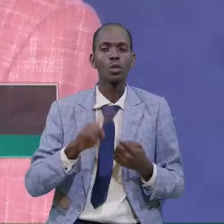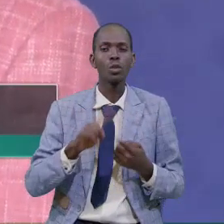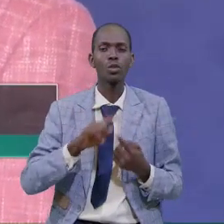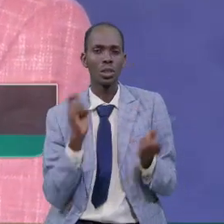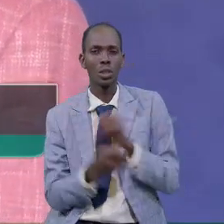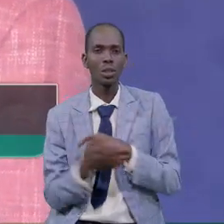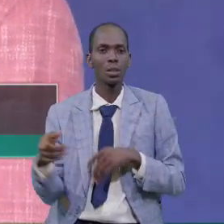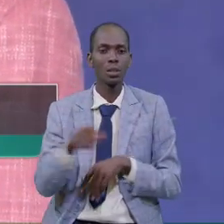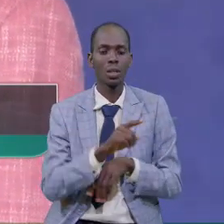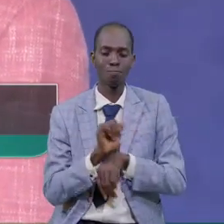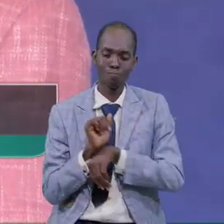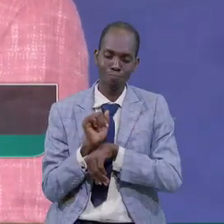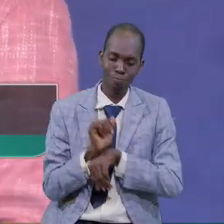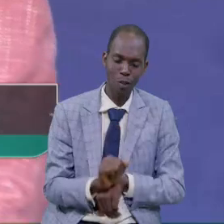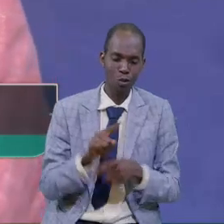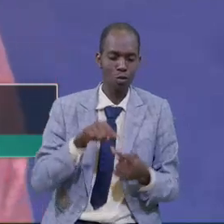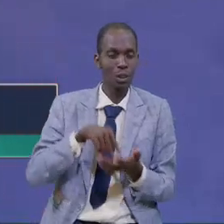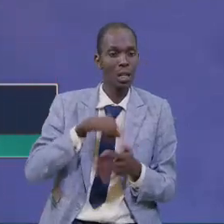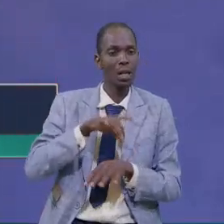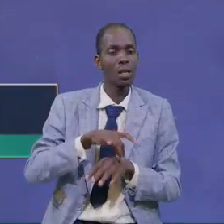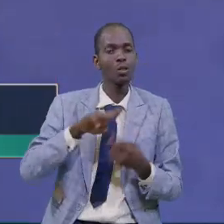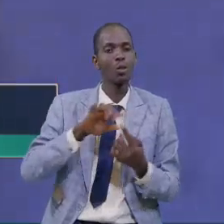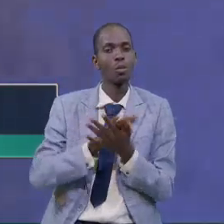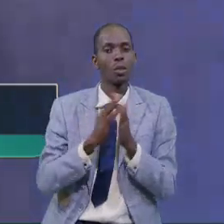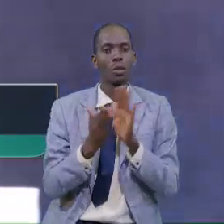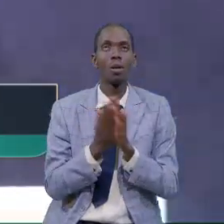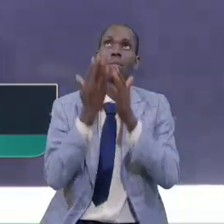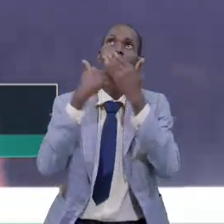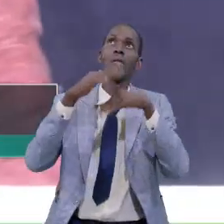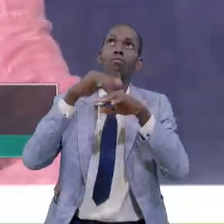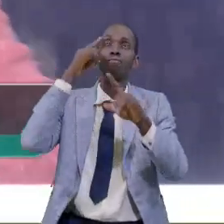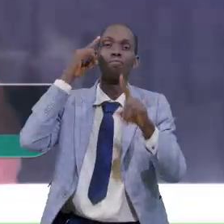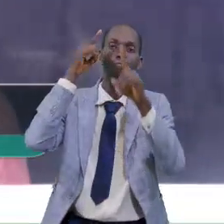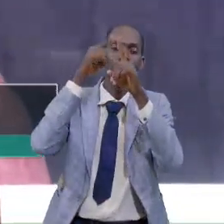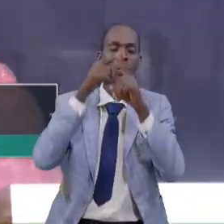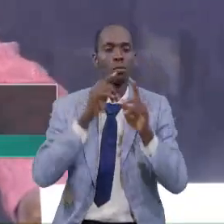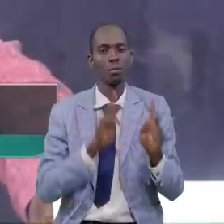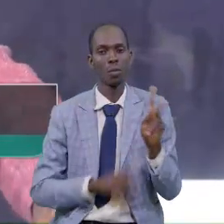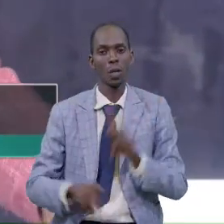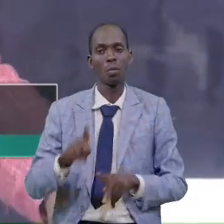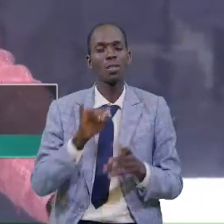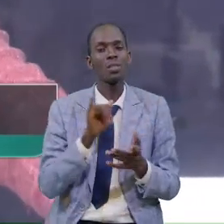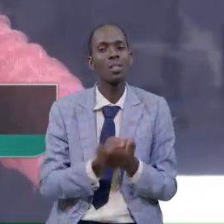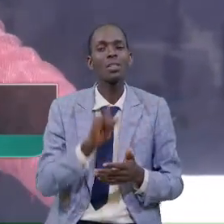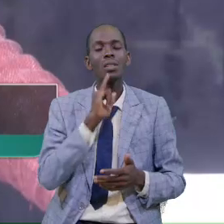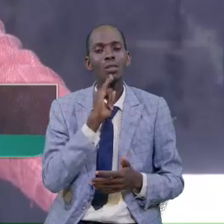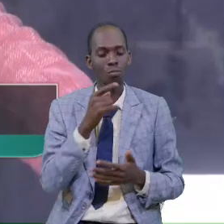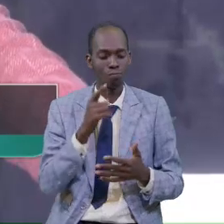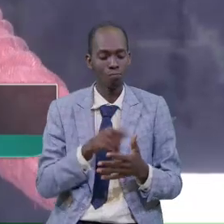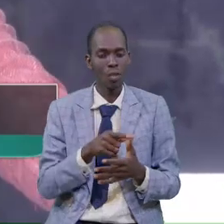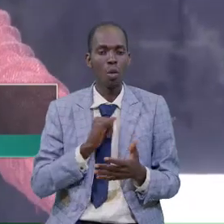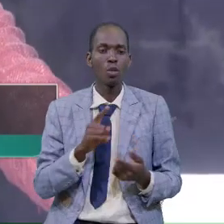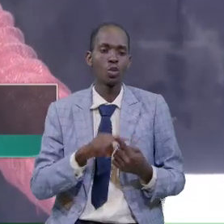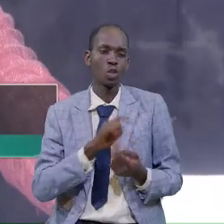become heaven bound. That will help a lot. I want to change their attitude from